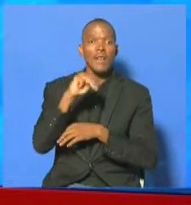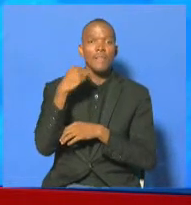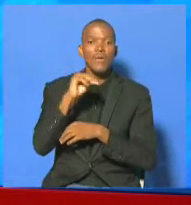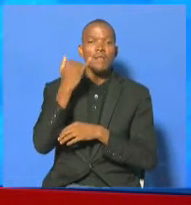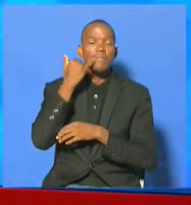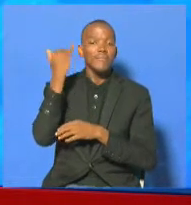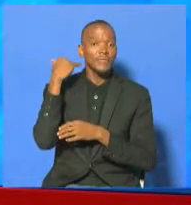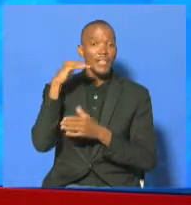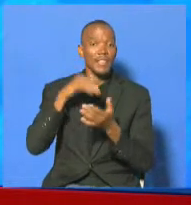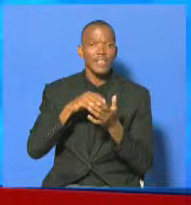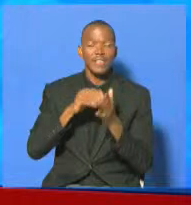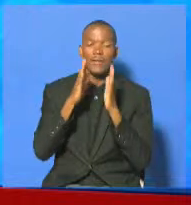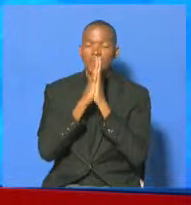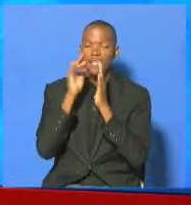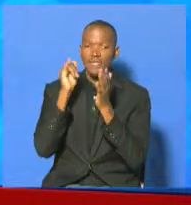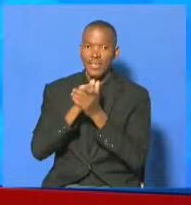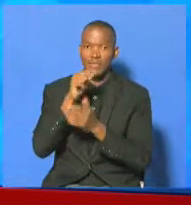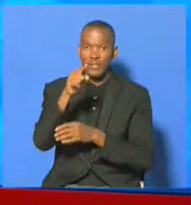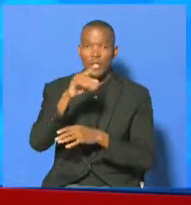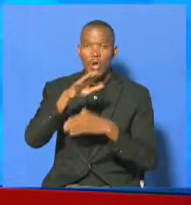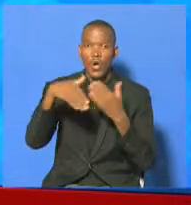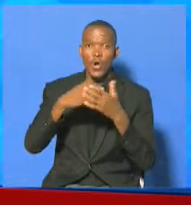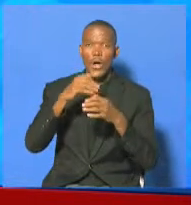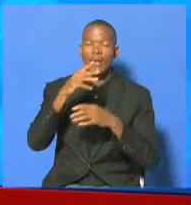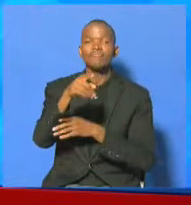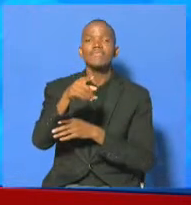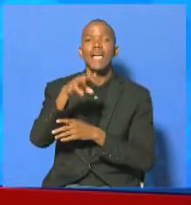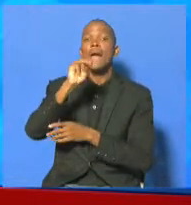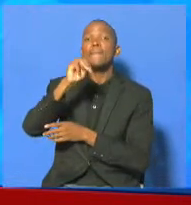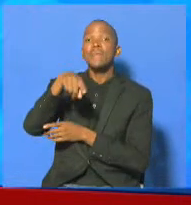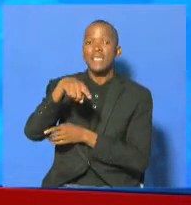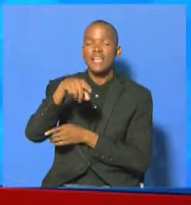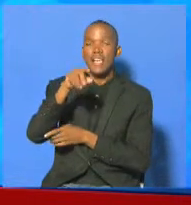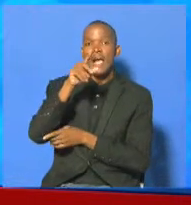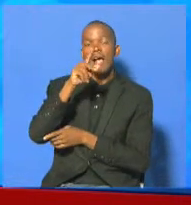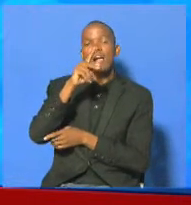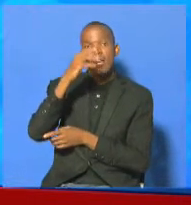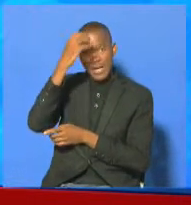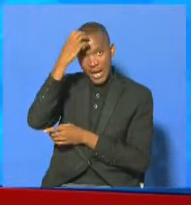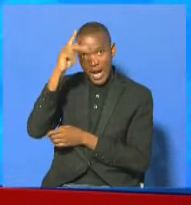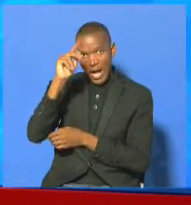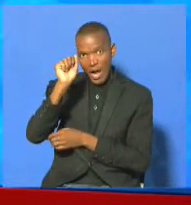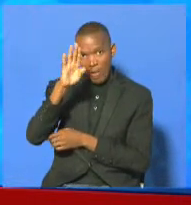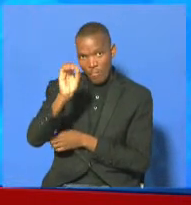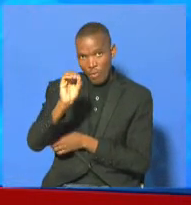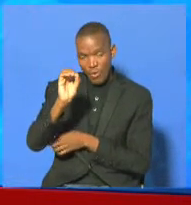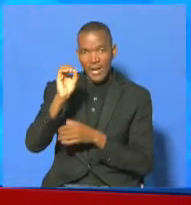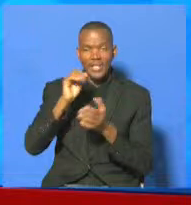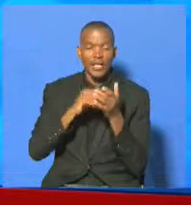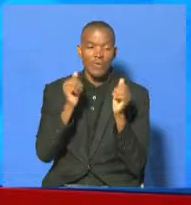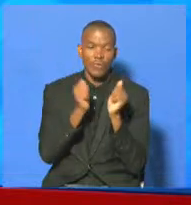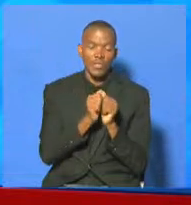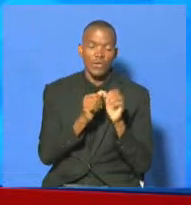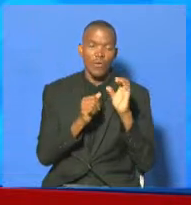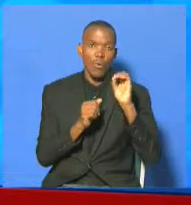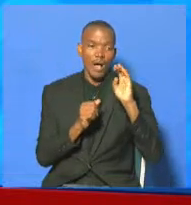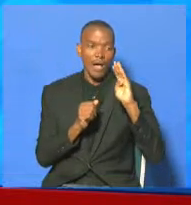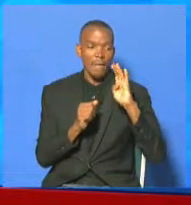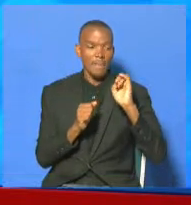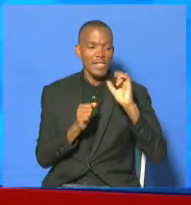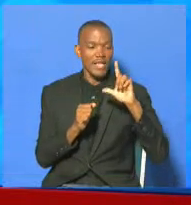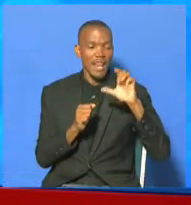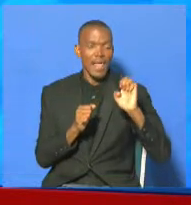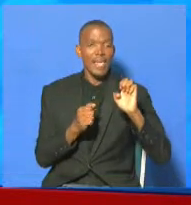yesterday. The prayer session was also attended by Malepolole MPs, Mr. Kabo Moraing and Mr. Wabili